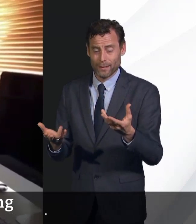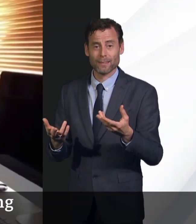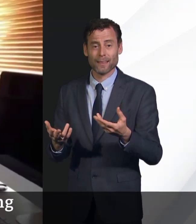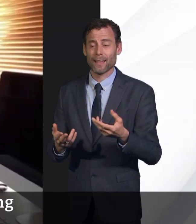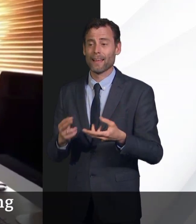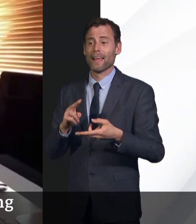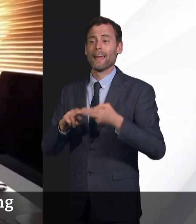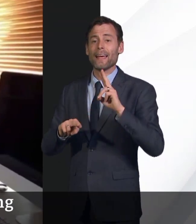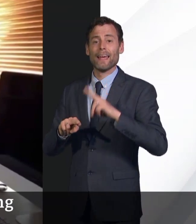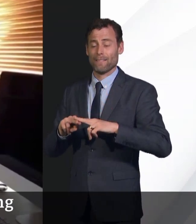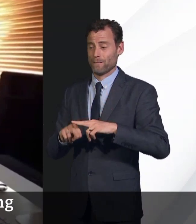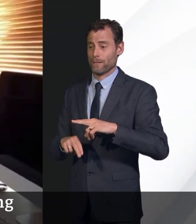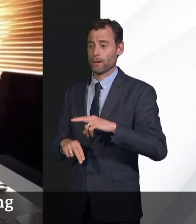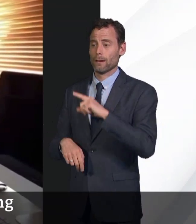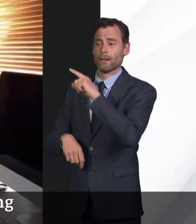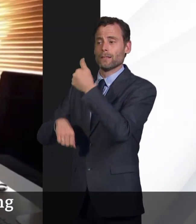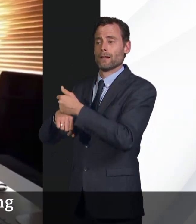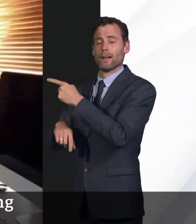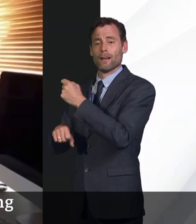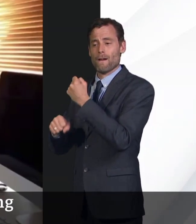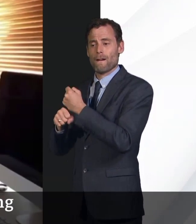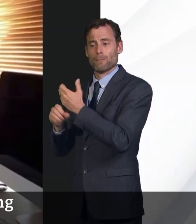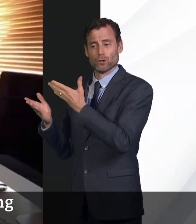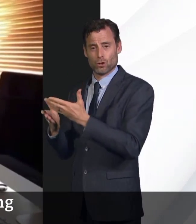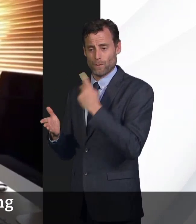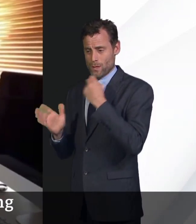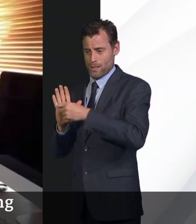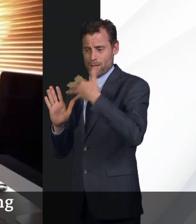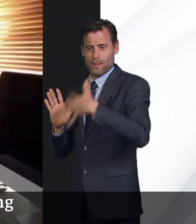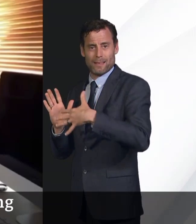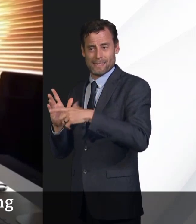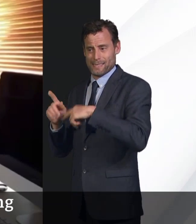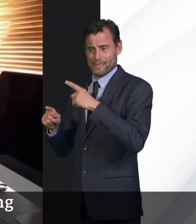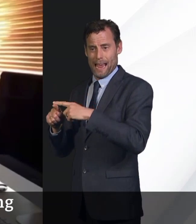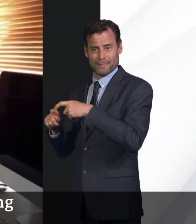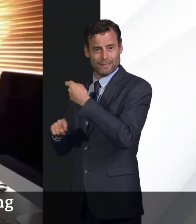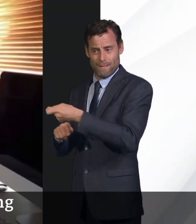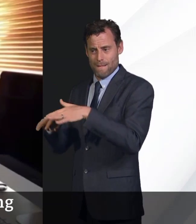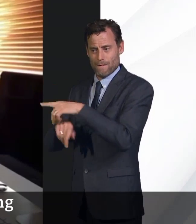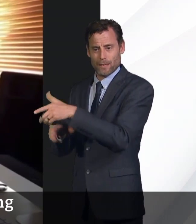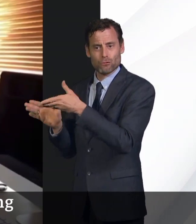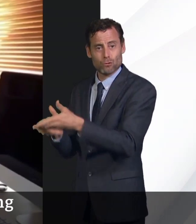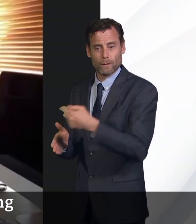if the taxpayer was to provide them, is there any prospect of further funding for charities being considered?